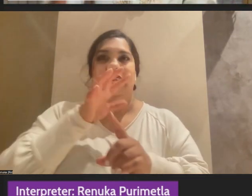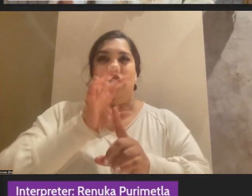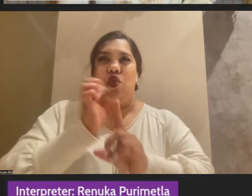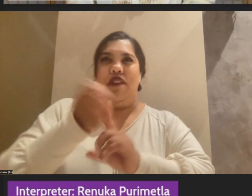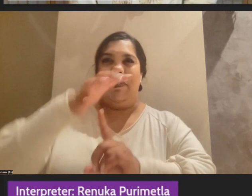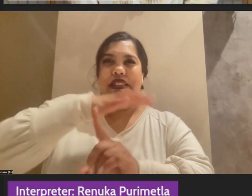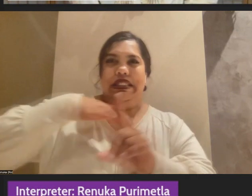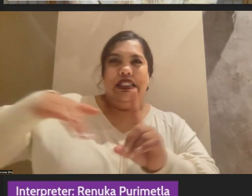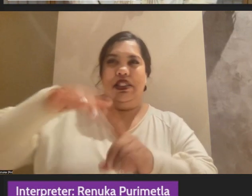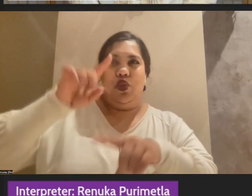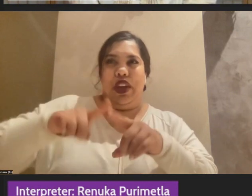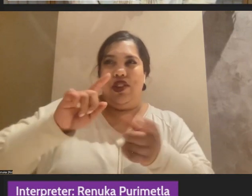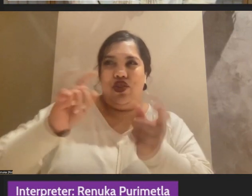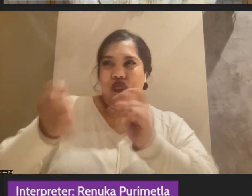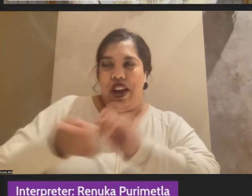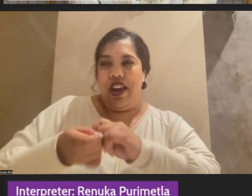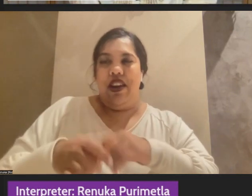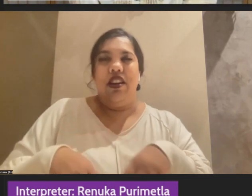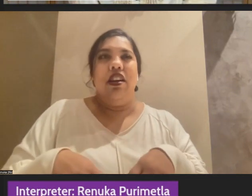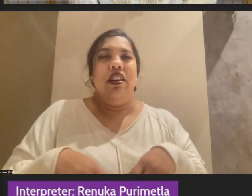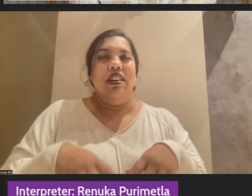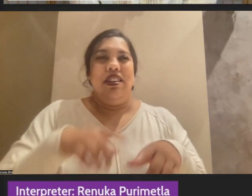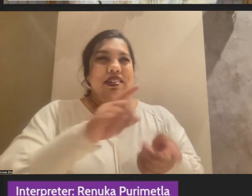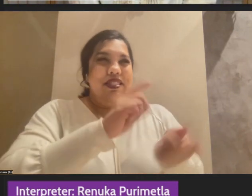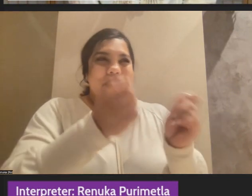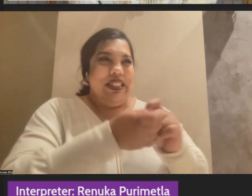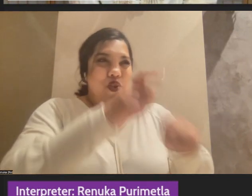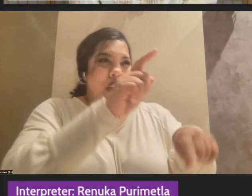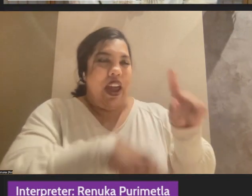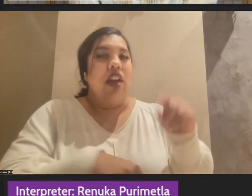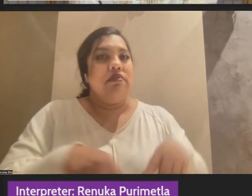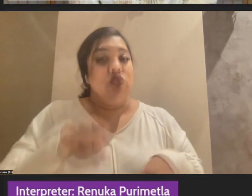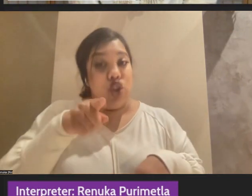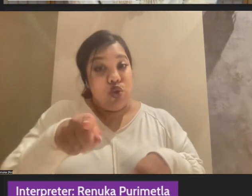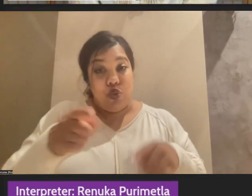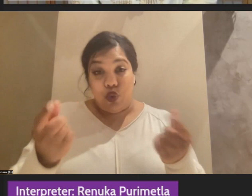your relationship to what's going on outside of you.